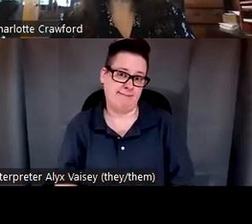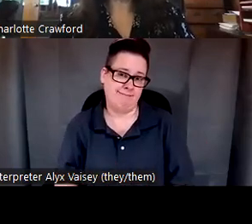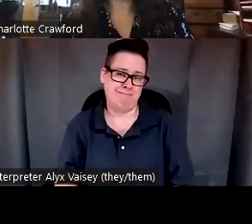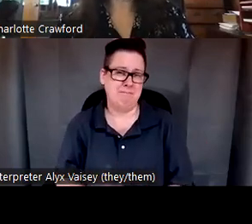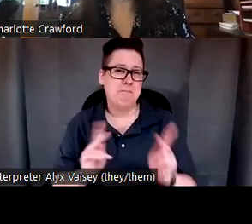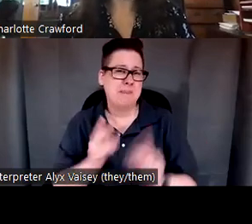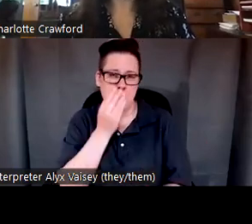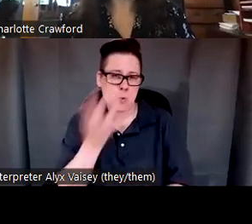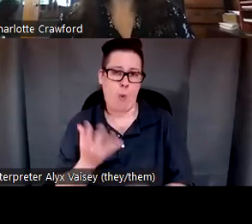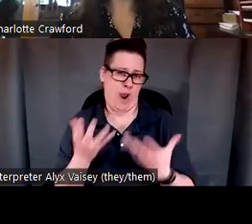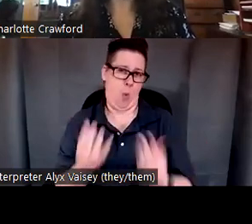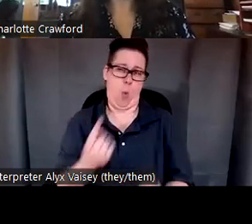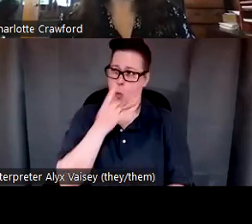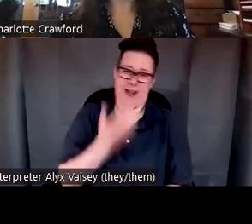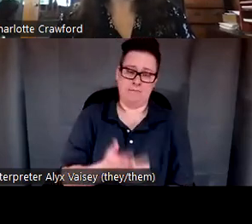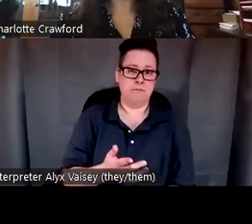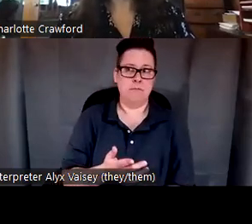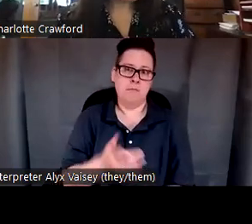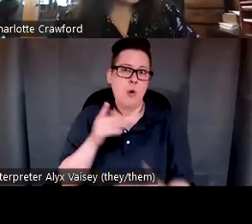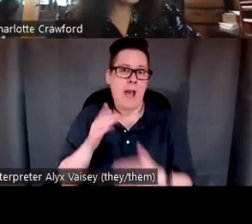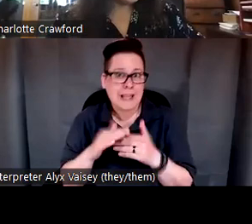nose. You've given them the chance.